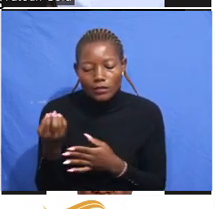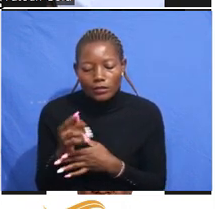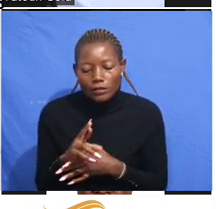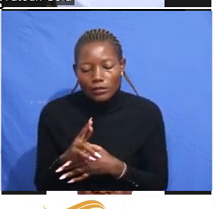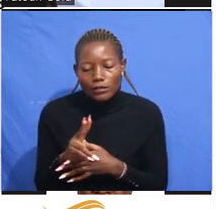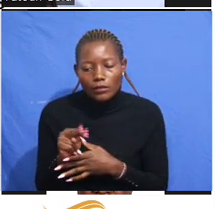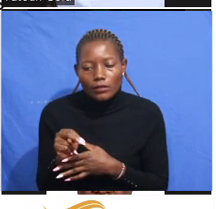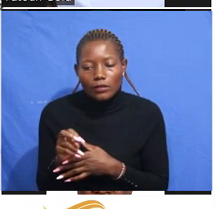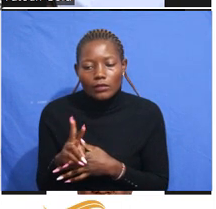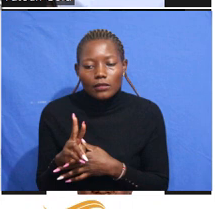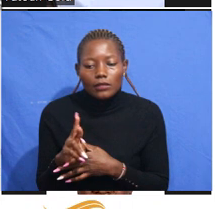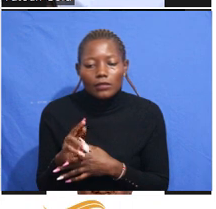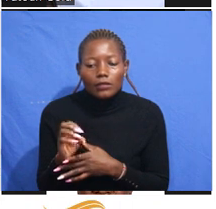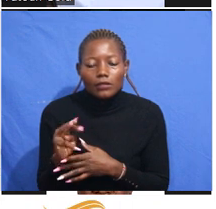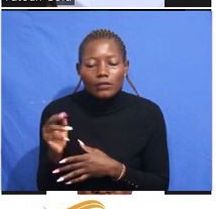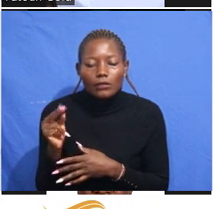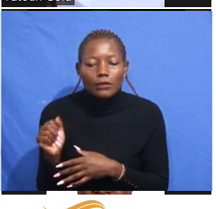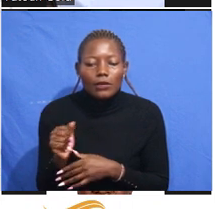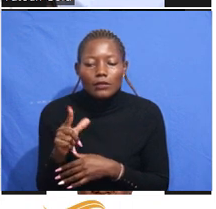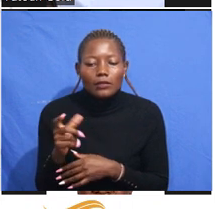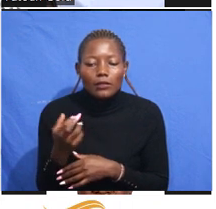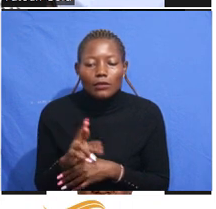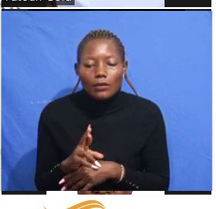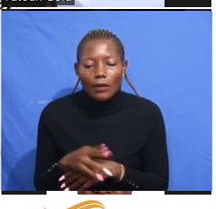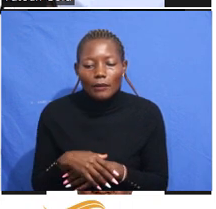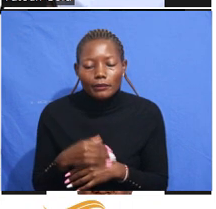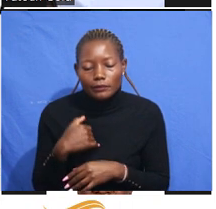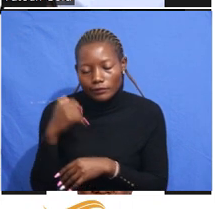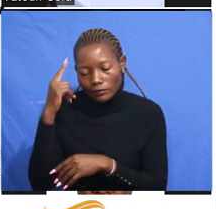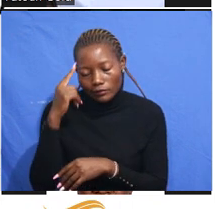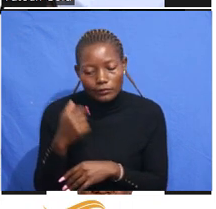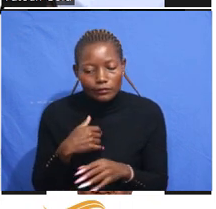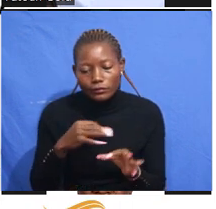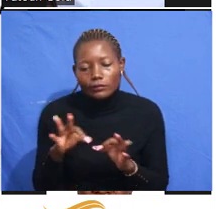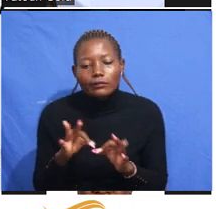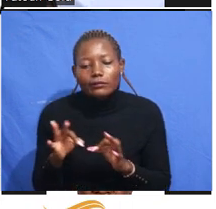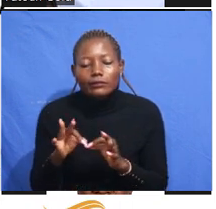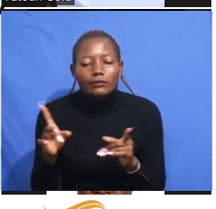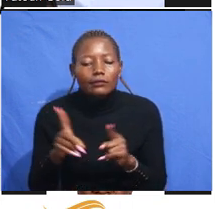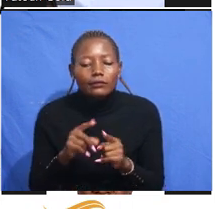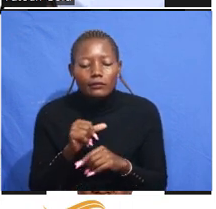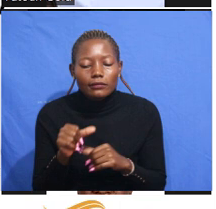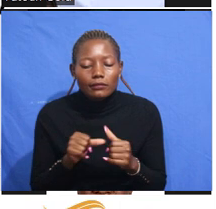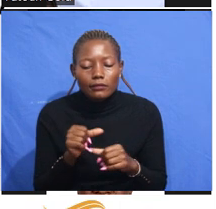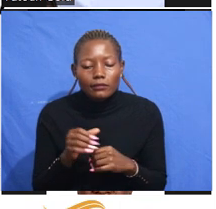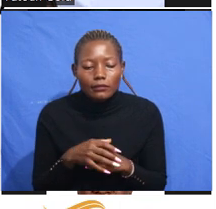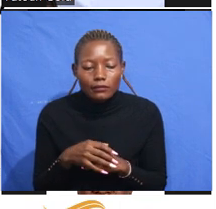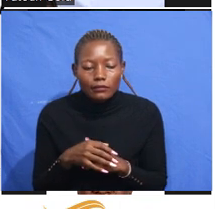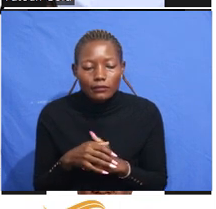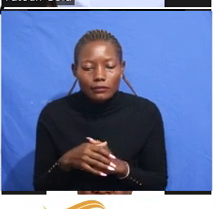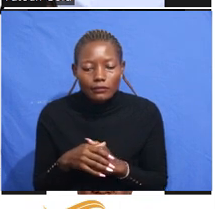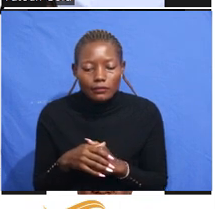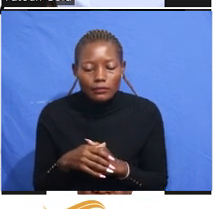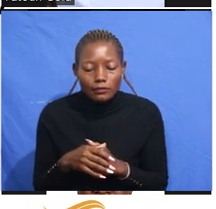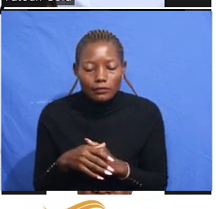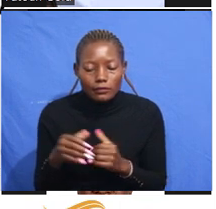neuromuscular junction. And I think I've explained, I've also explained there about the neuromuscular junction, very,